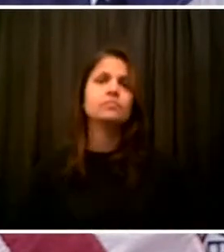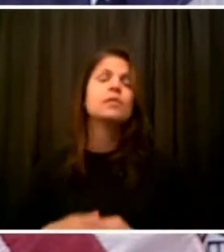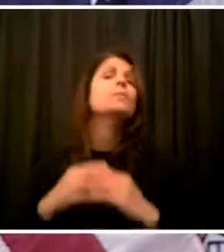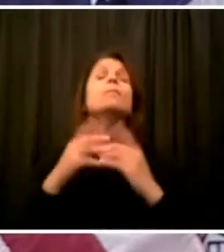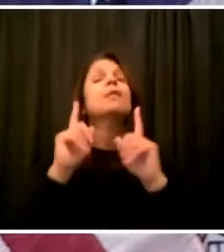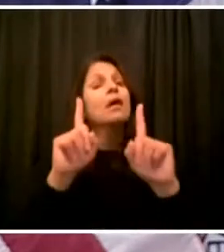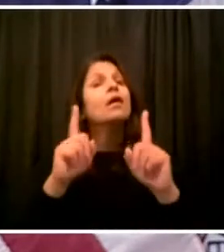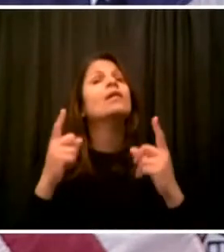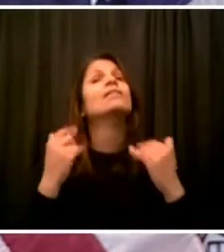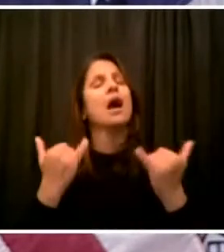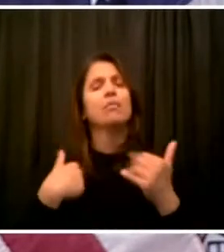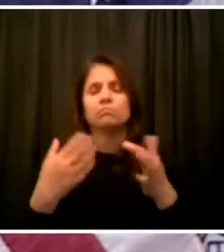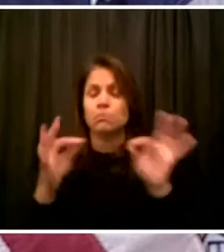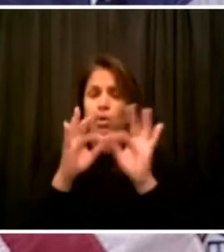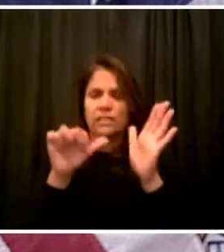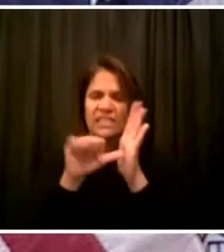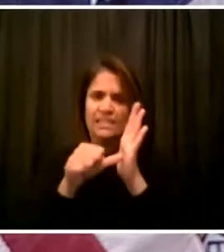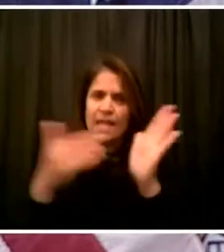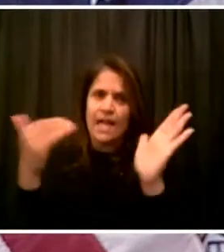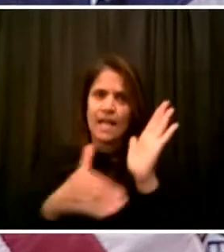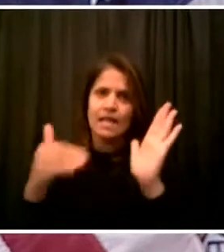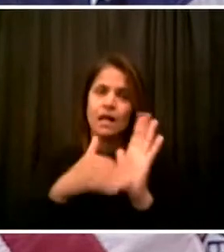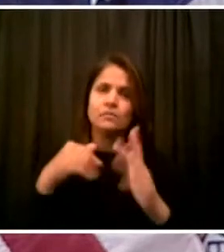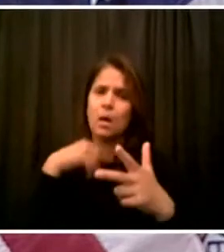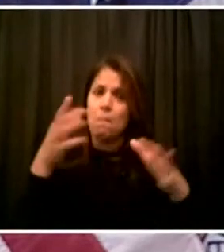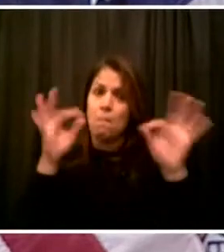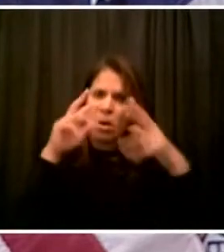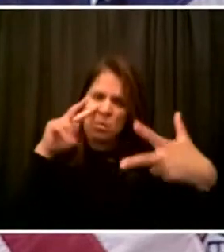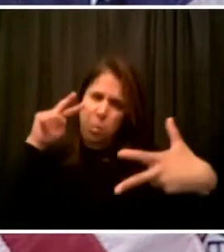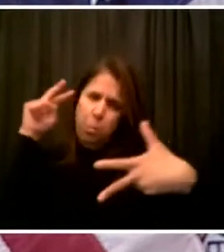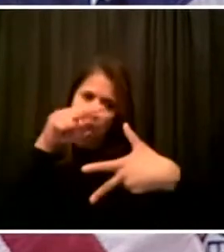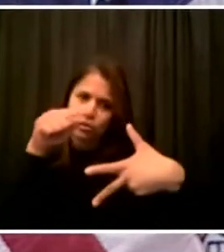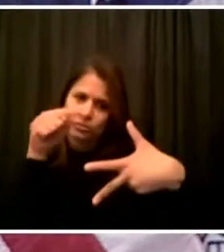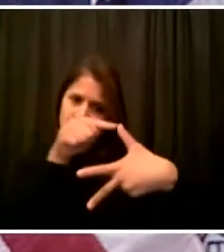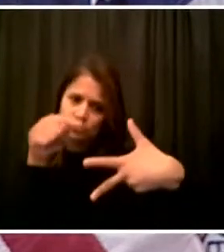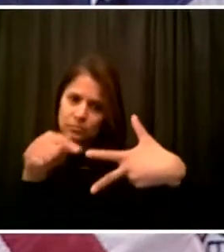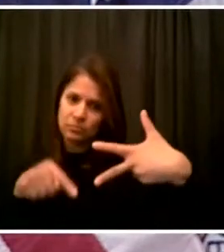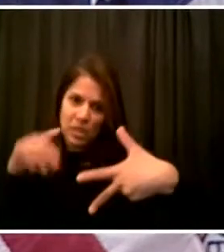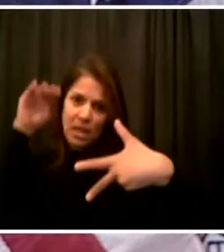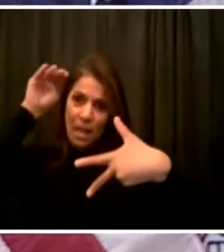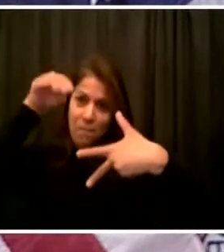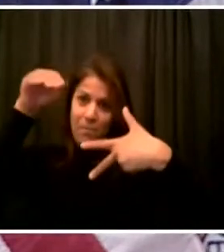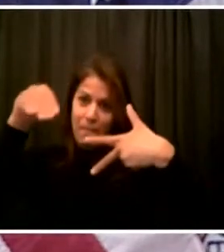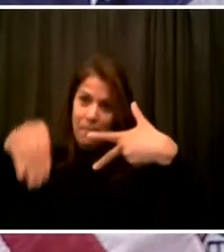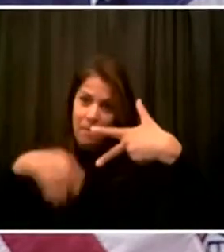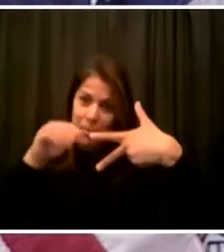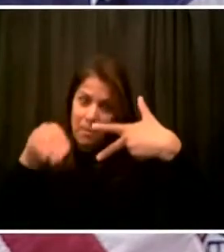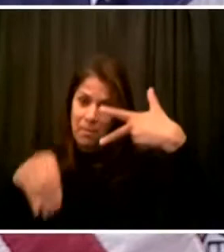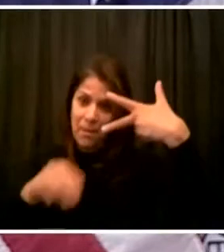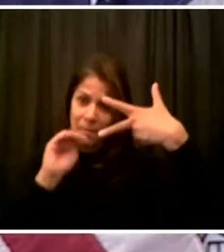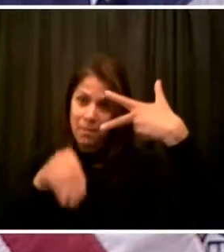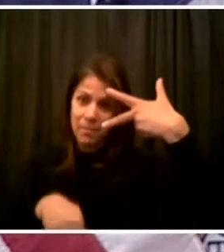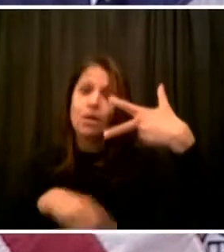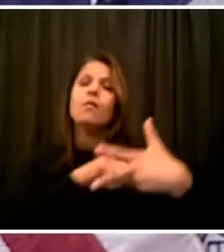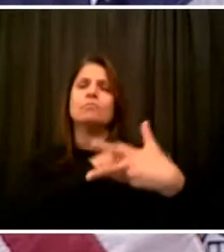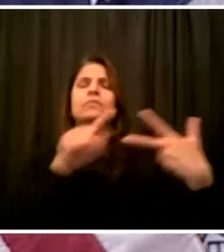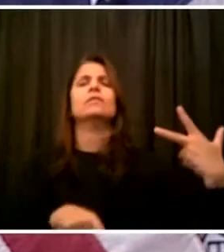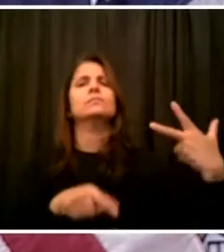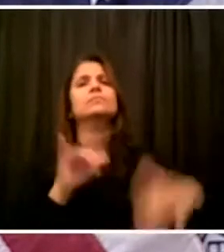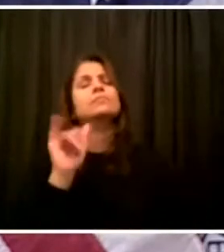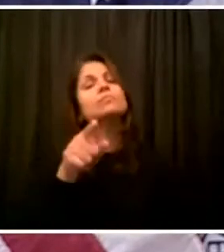we'd still need to figure out the right kind of enforcement mechanisms, working with all the civilian agencies that work with small